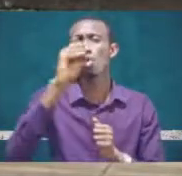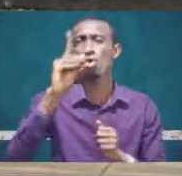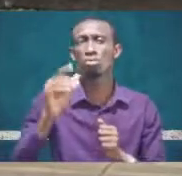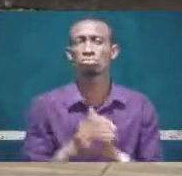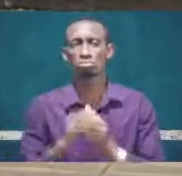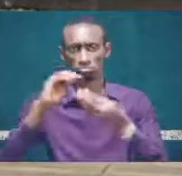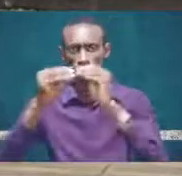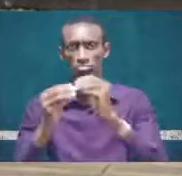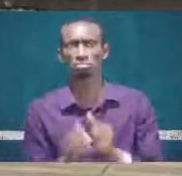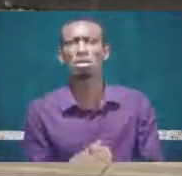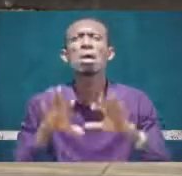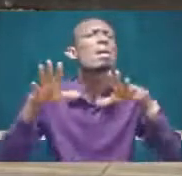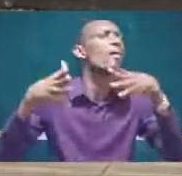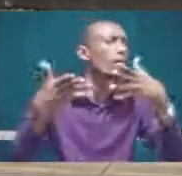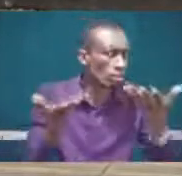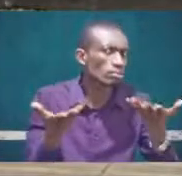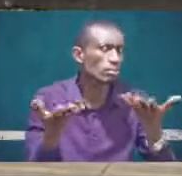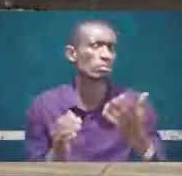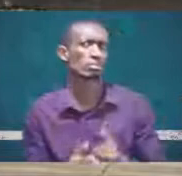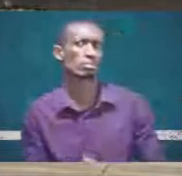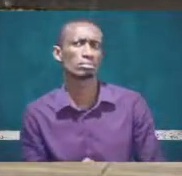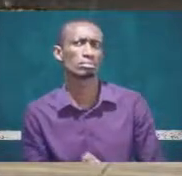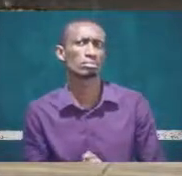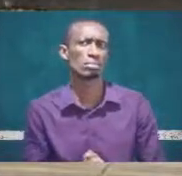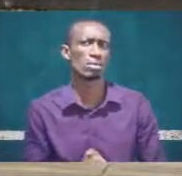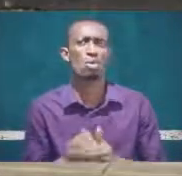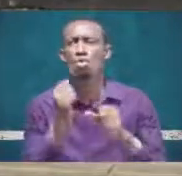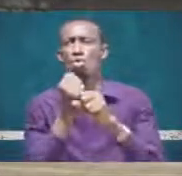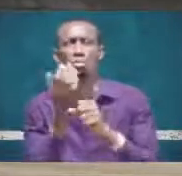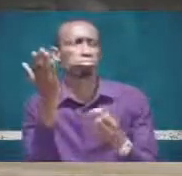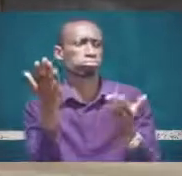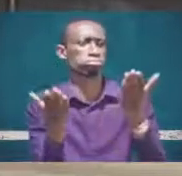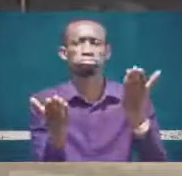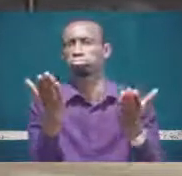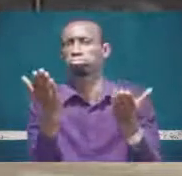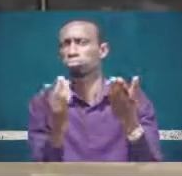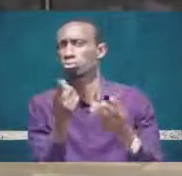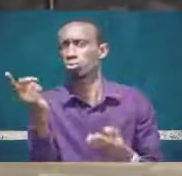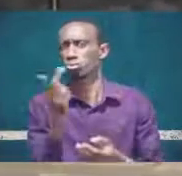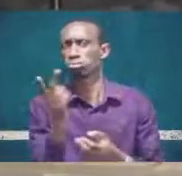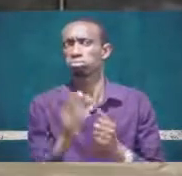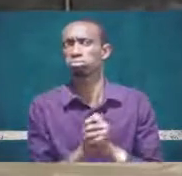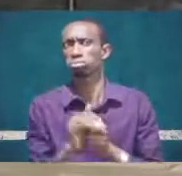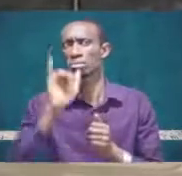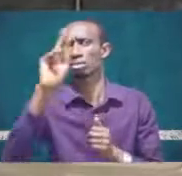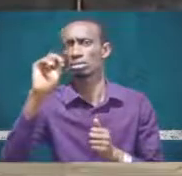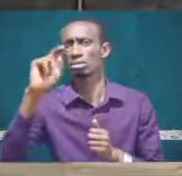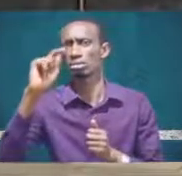Not even. How to evaluate those kind of integrals